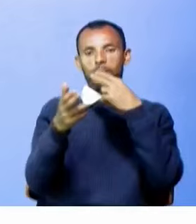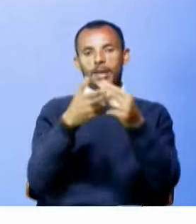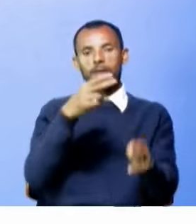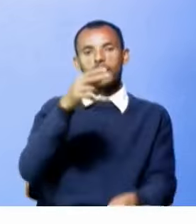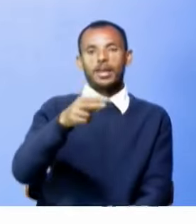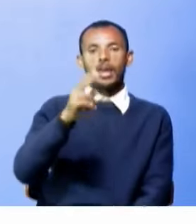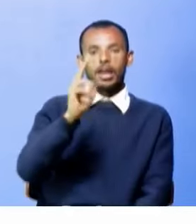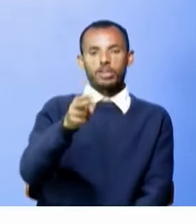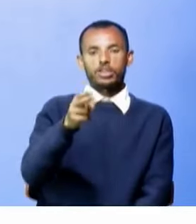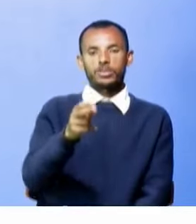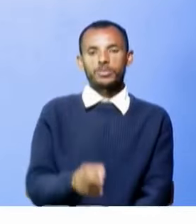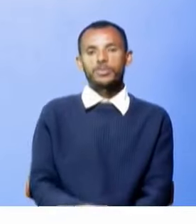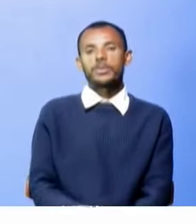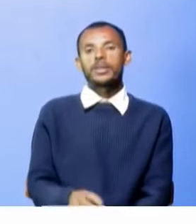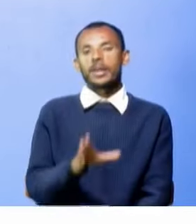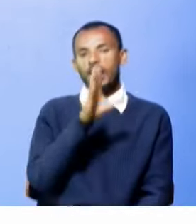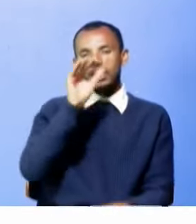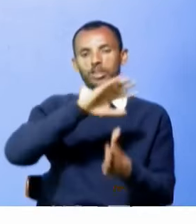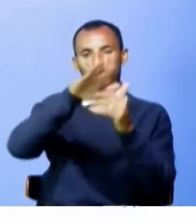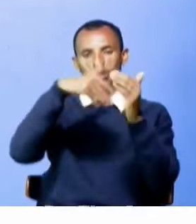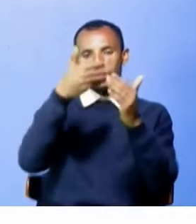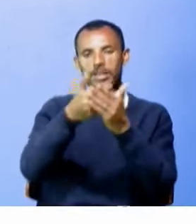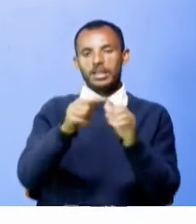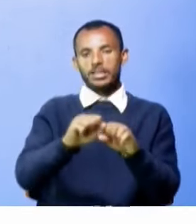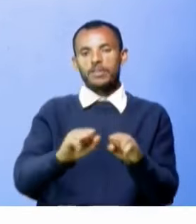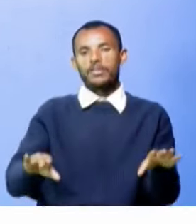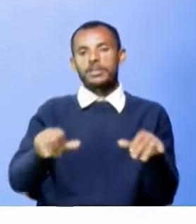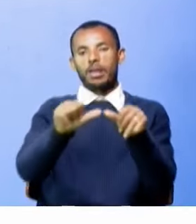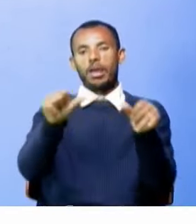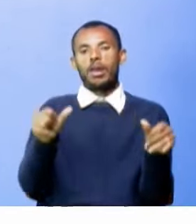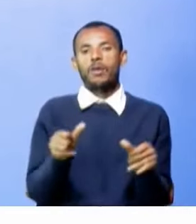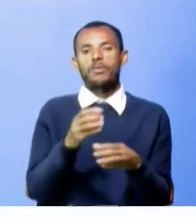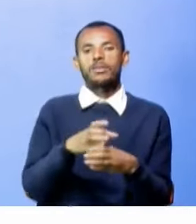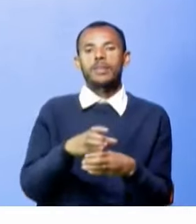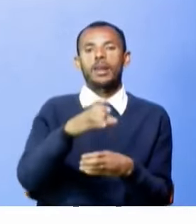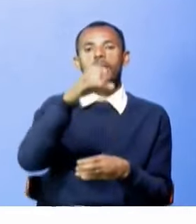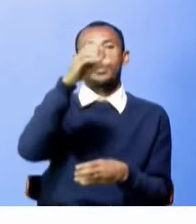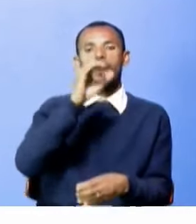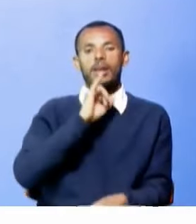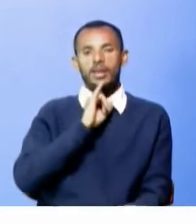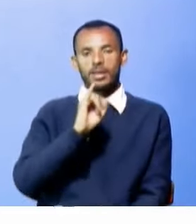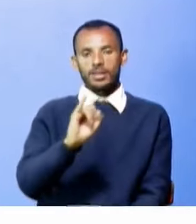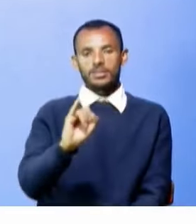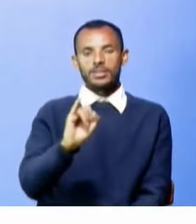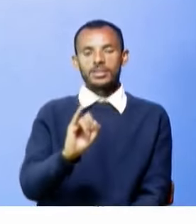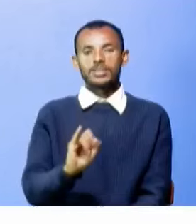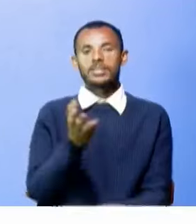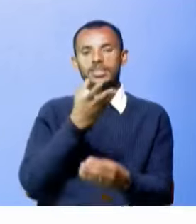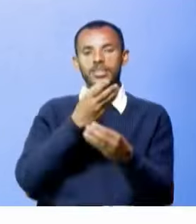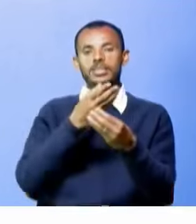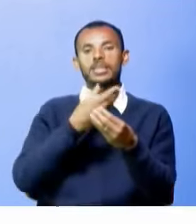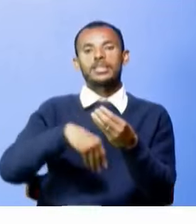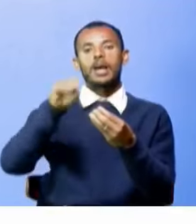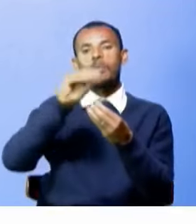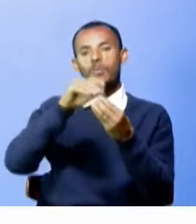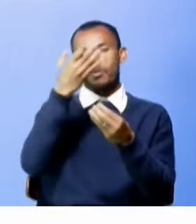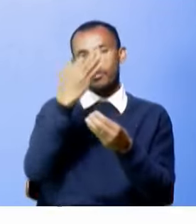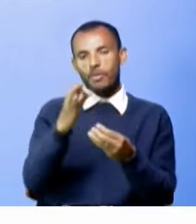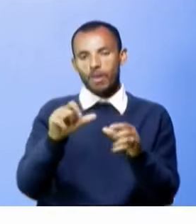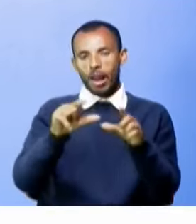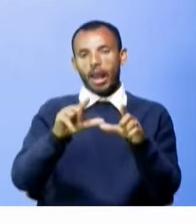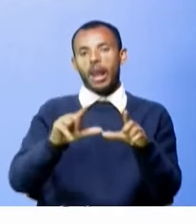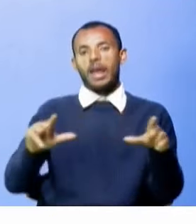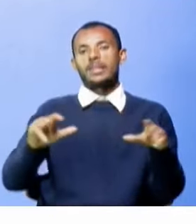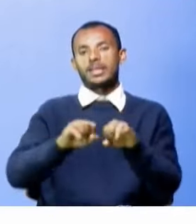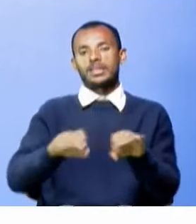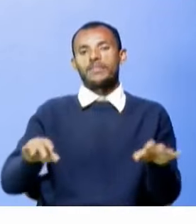h. And the total surface area for a cylinder is the sum of the lateral surface area plus